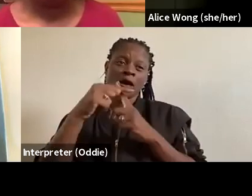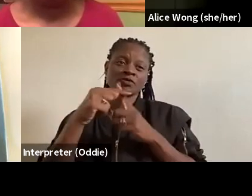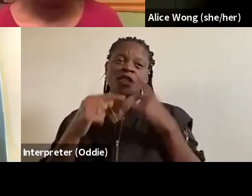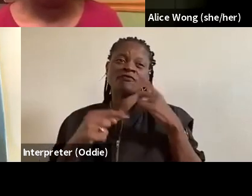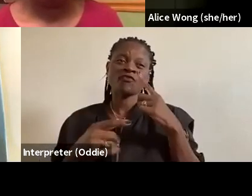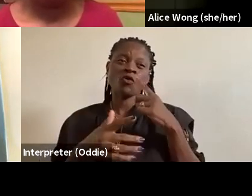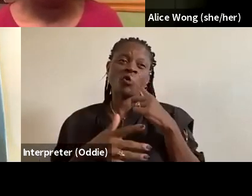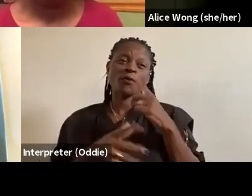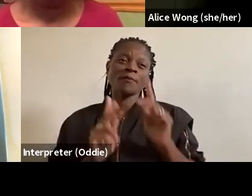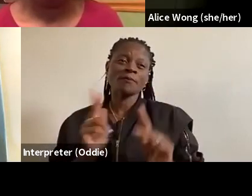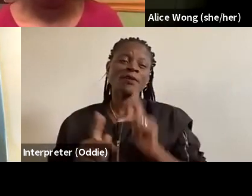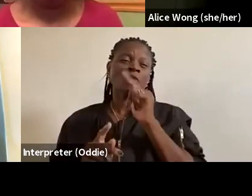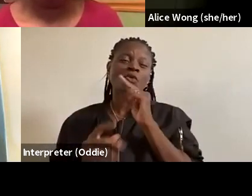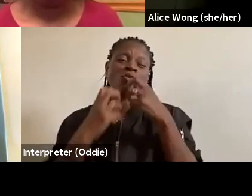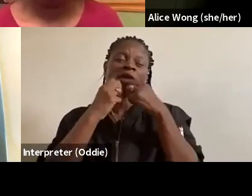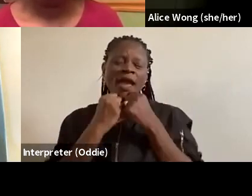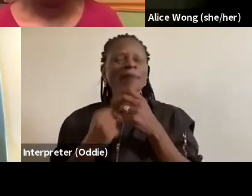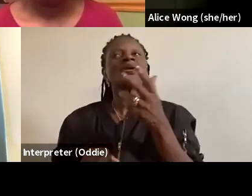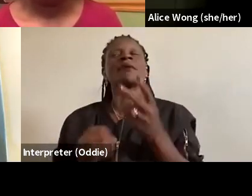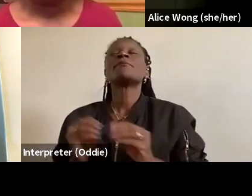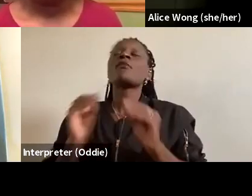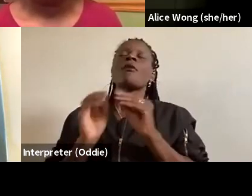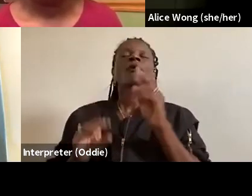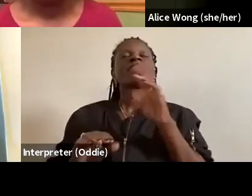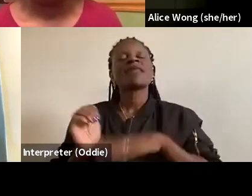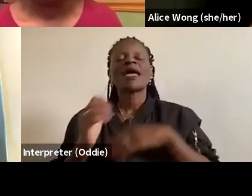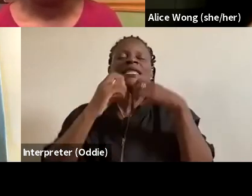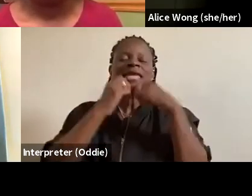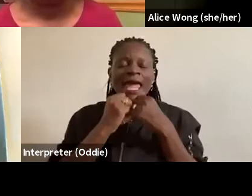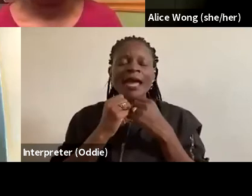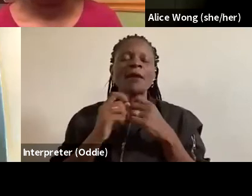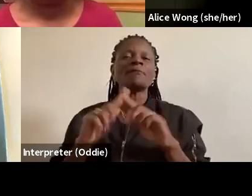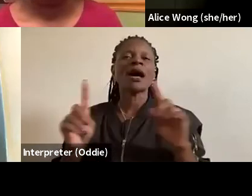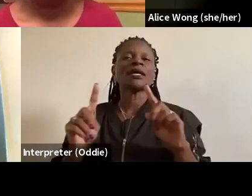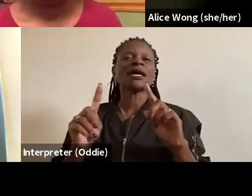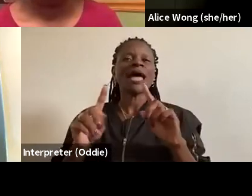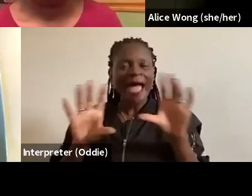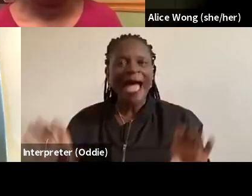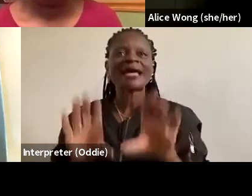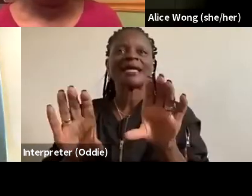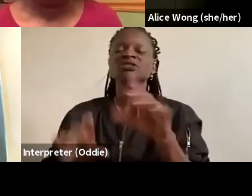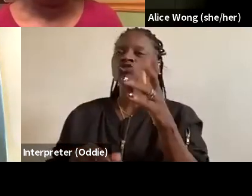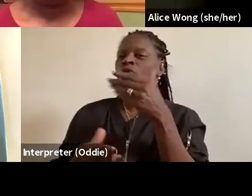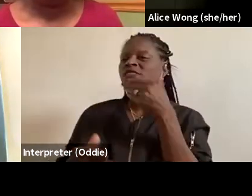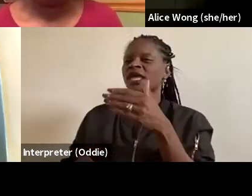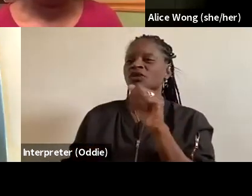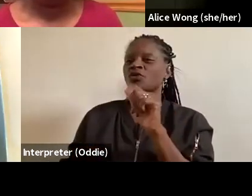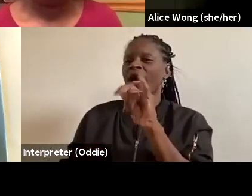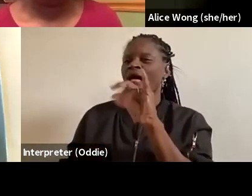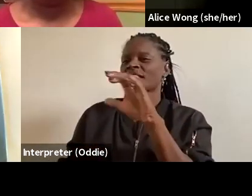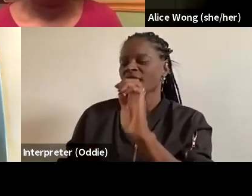that we do care, and not just care, but actually take action. So thank you, Alice, for creating this